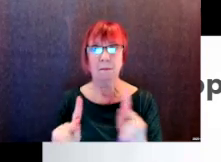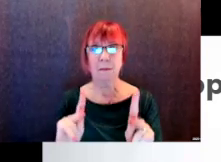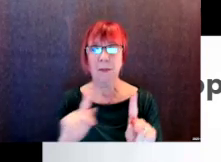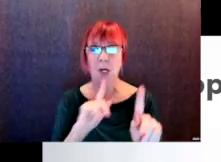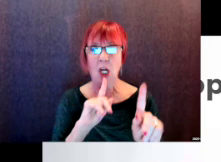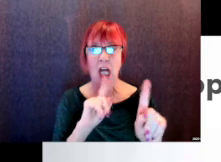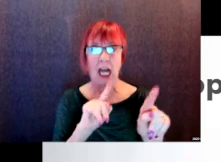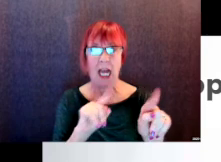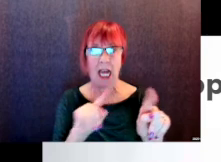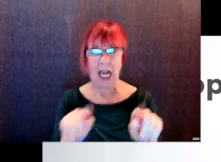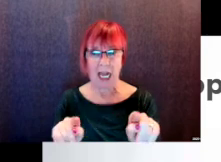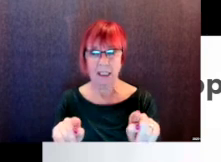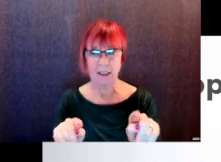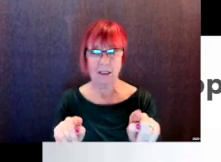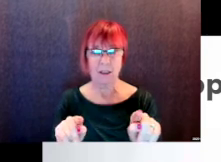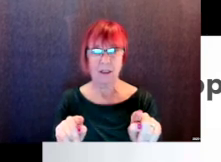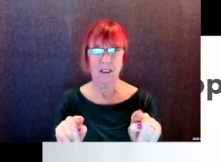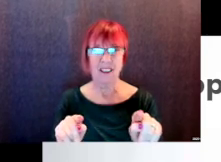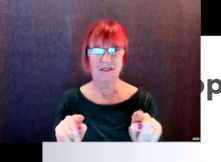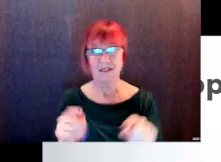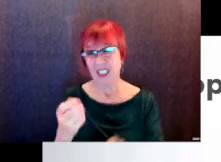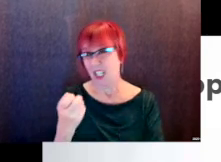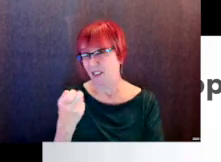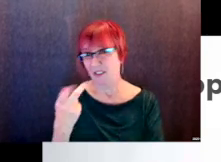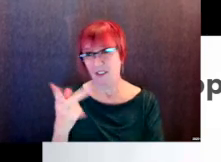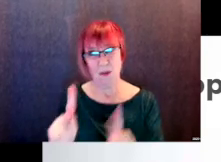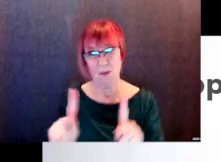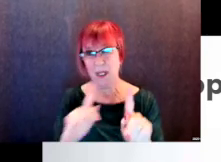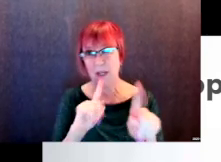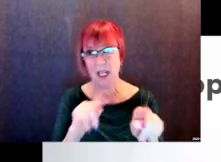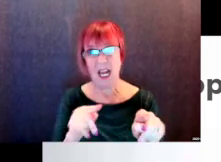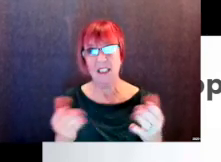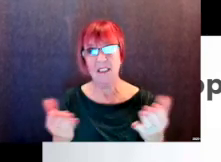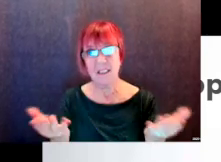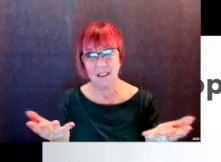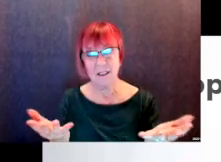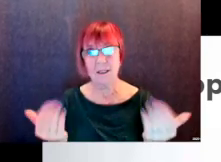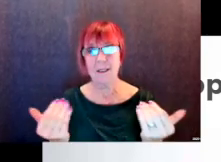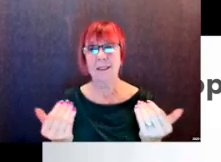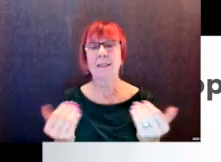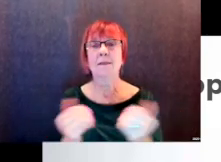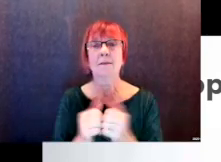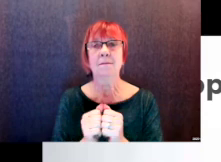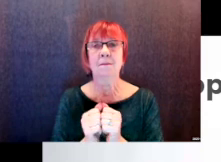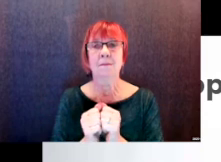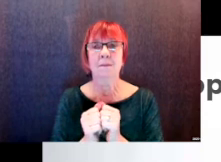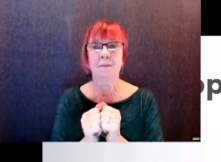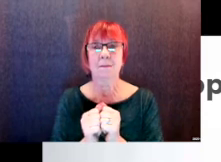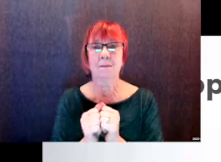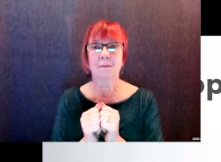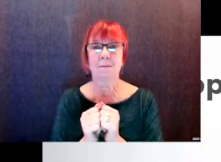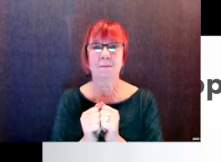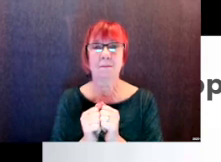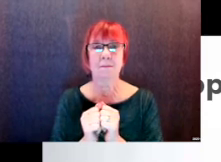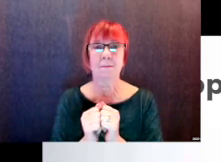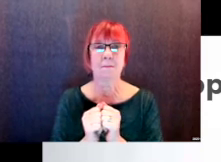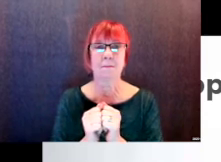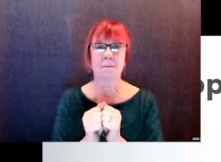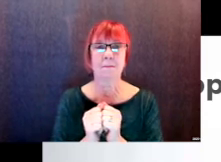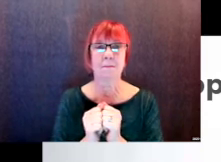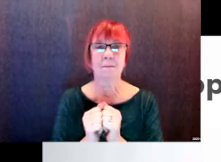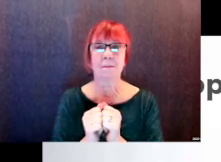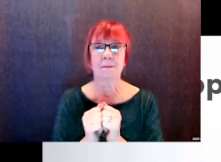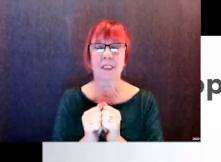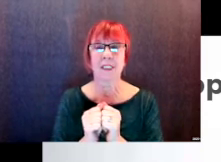A few people, 3 people, which makes up 50% of the people that responded, feel that they need more